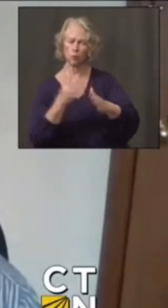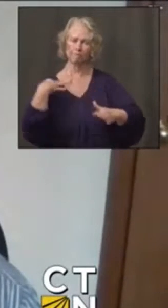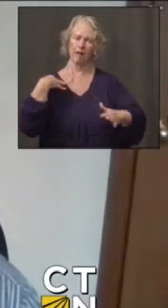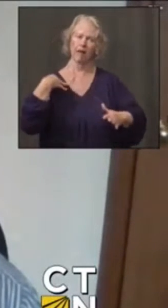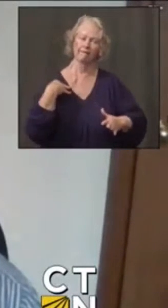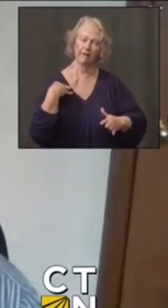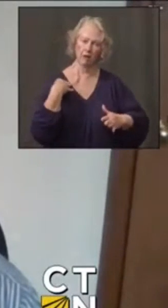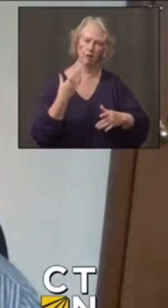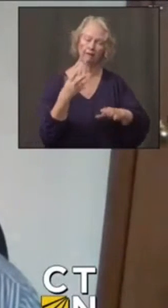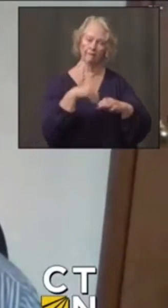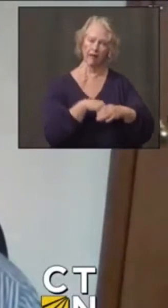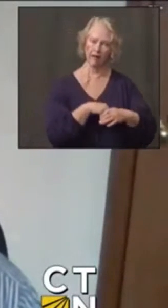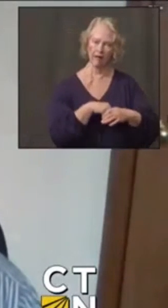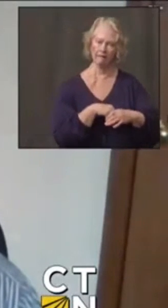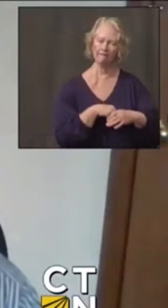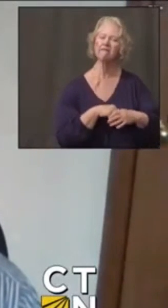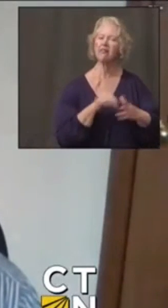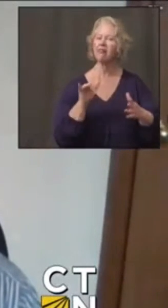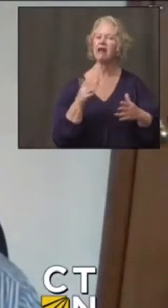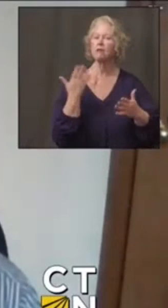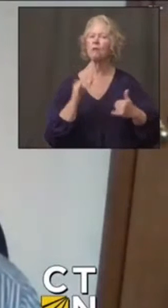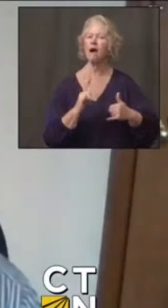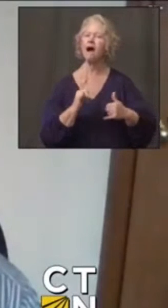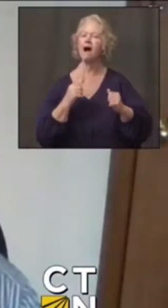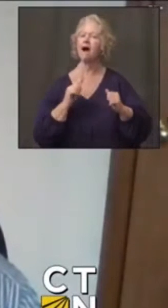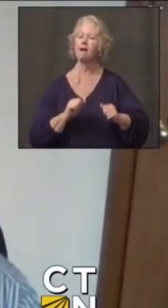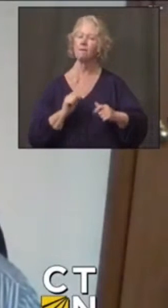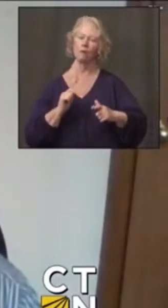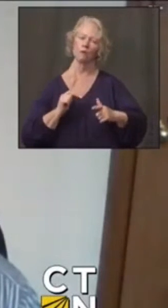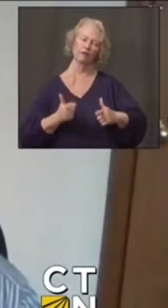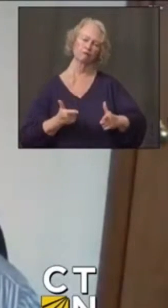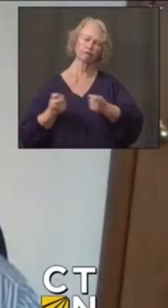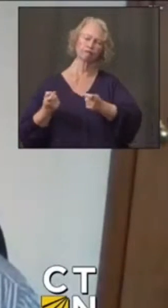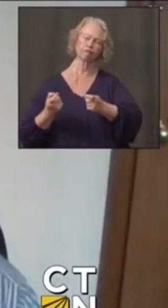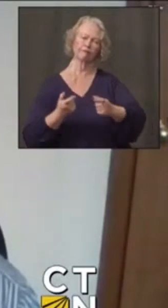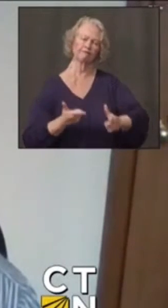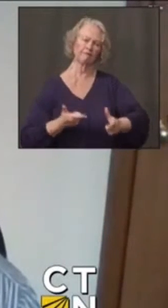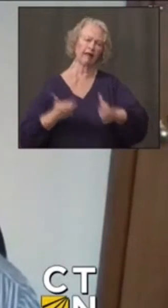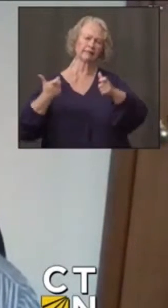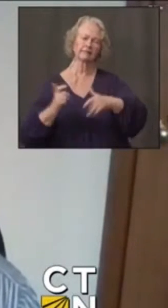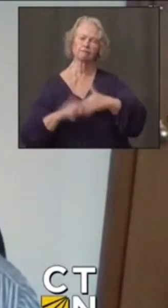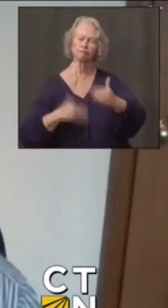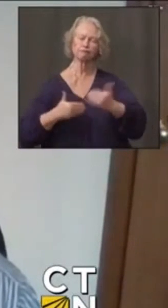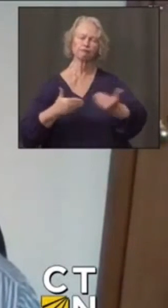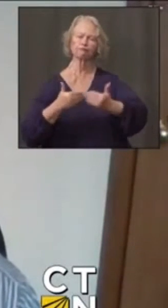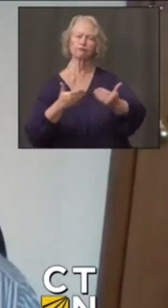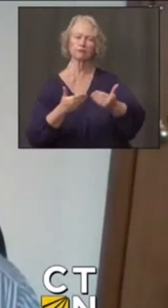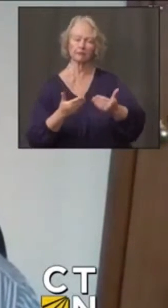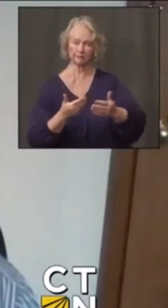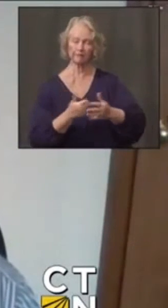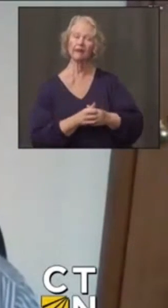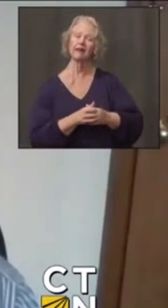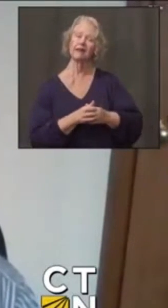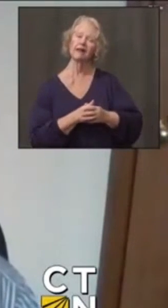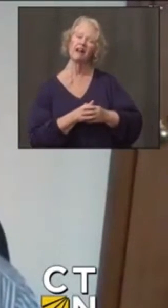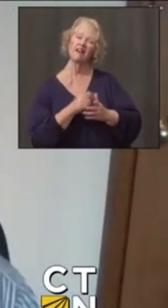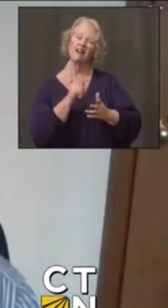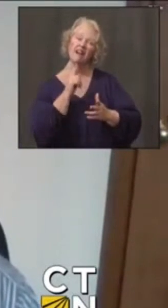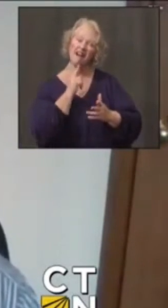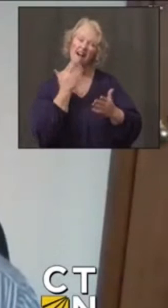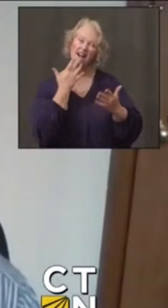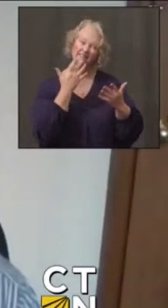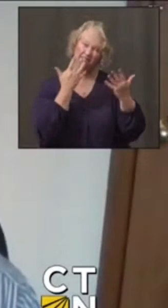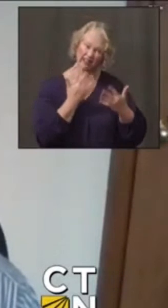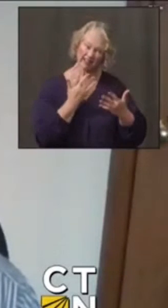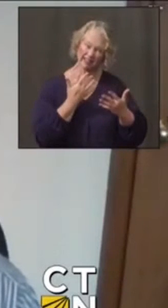we quickly were able to recruit this high number of patients. And then, unfortunately, as